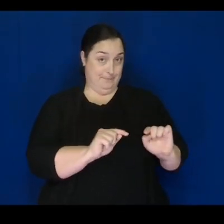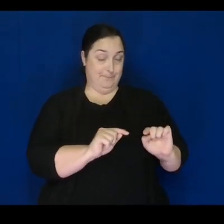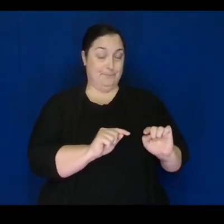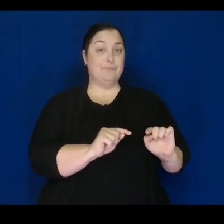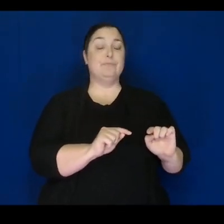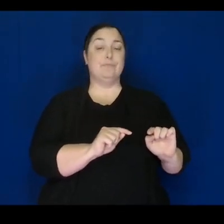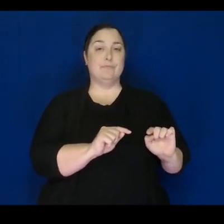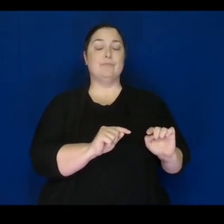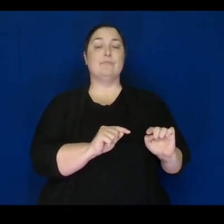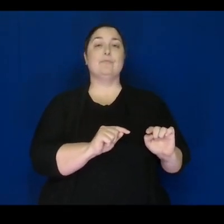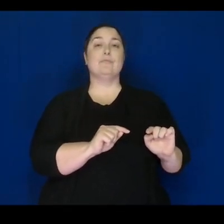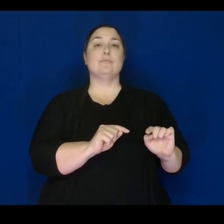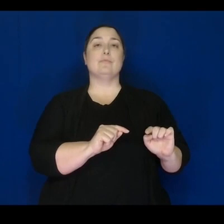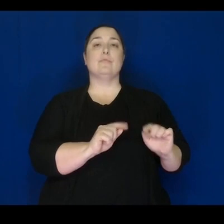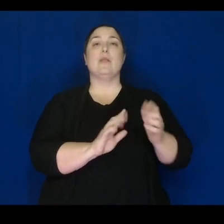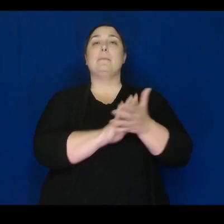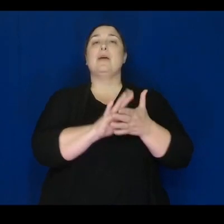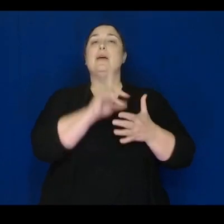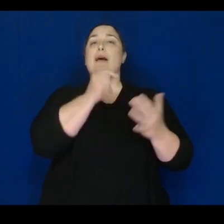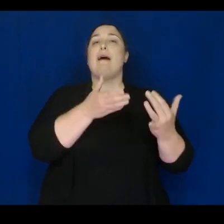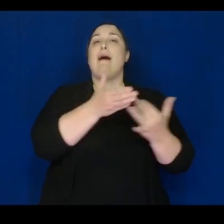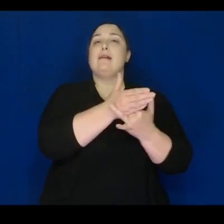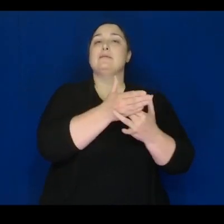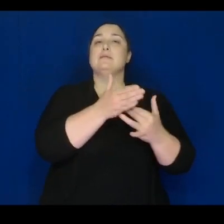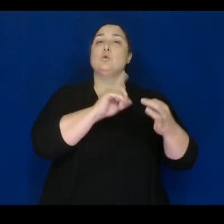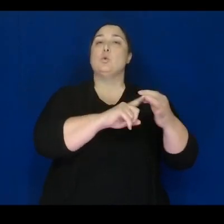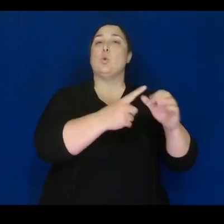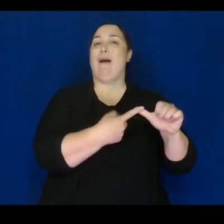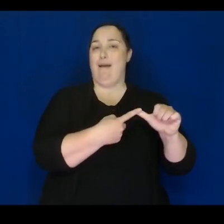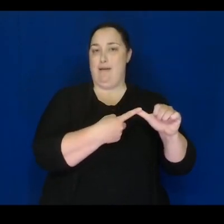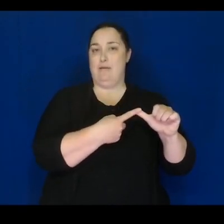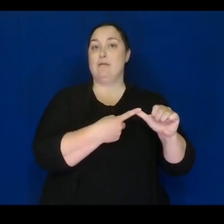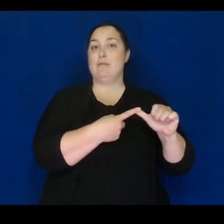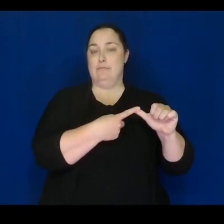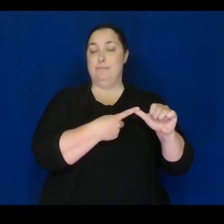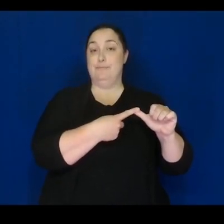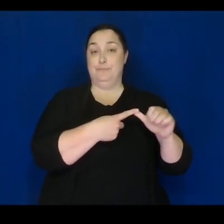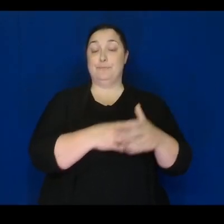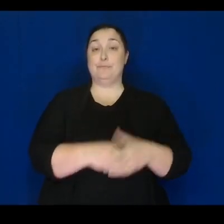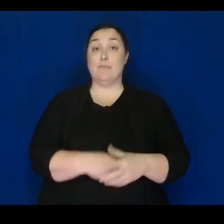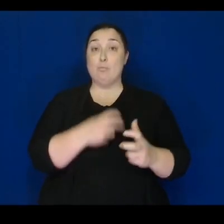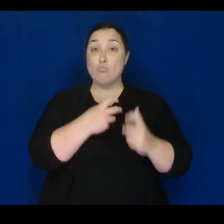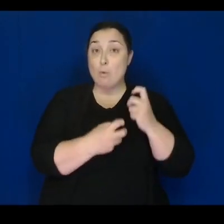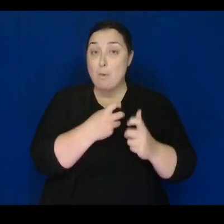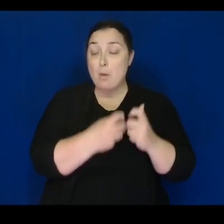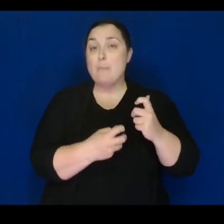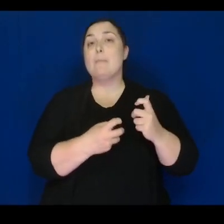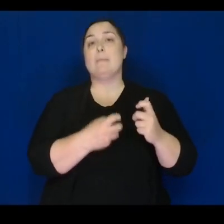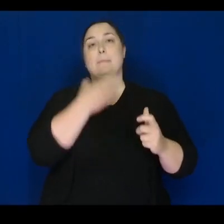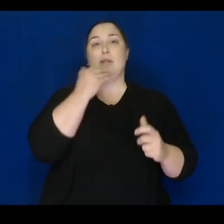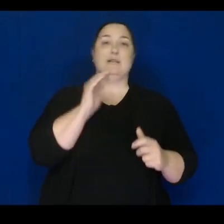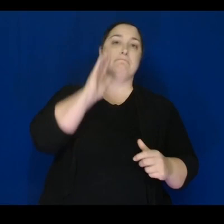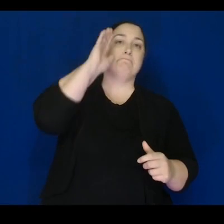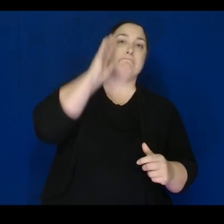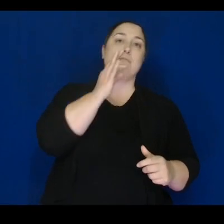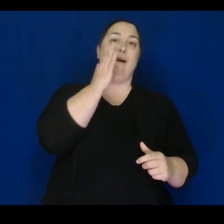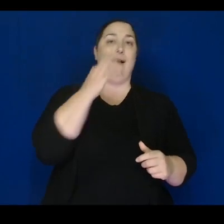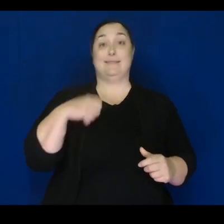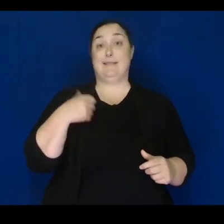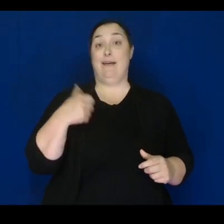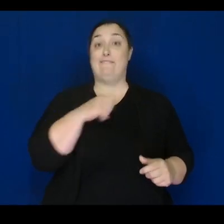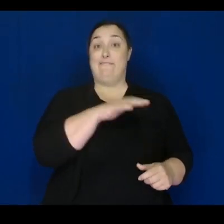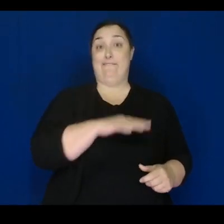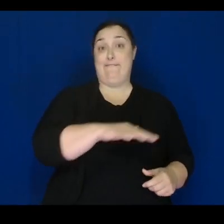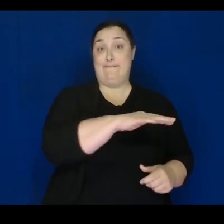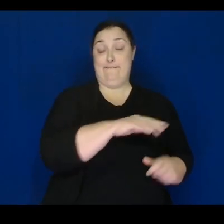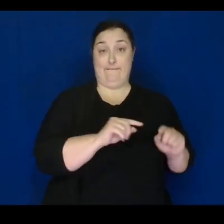NVAEC, and you will be able to download the Q&A feature. And if you're having any problems, please feel free to ask any of our friendly staff in